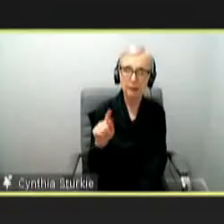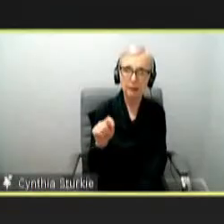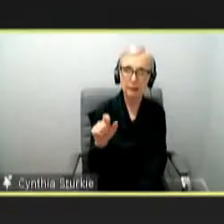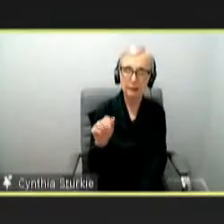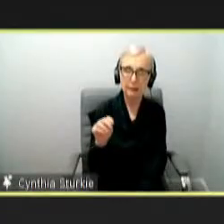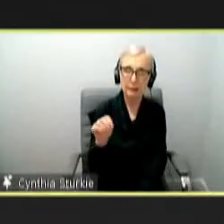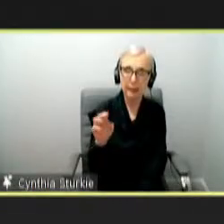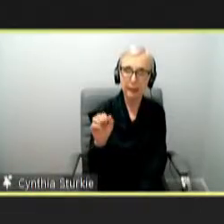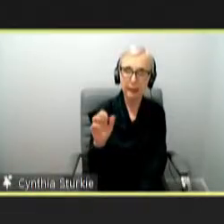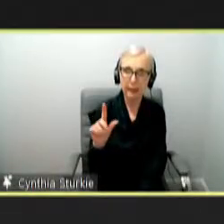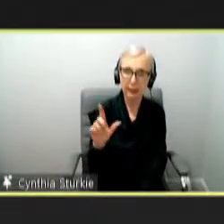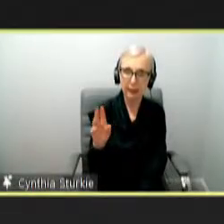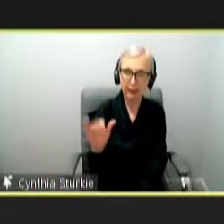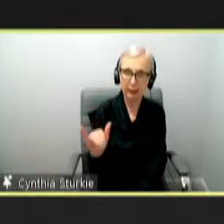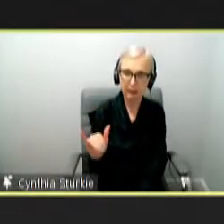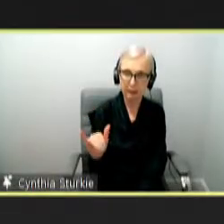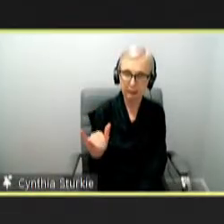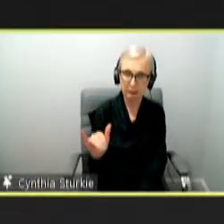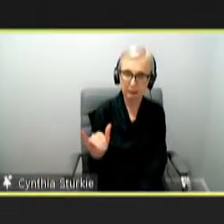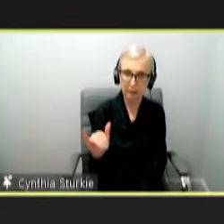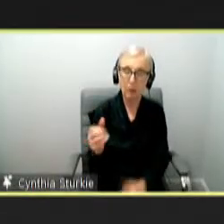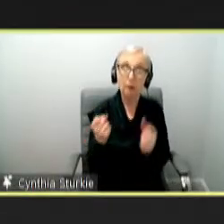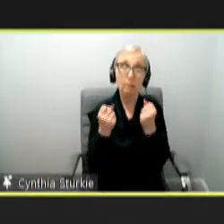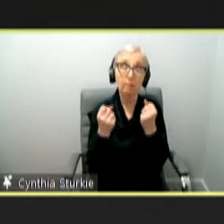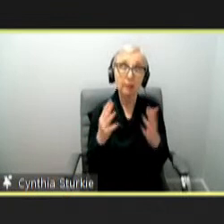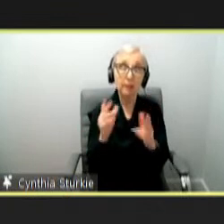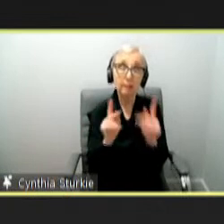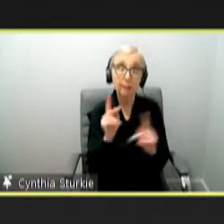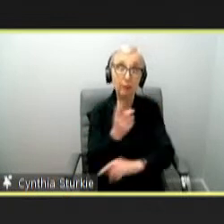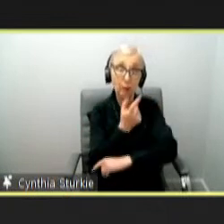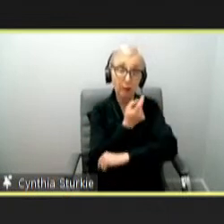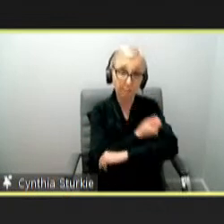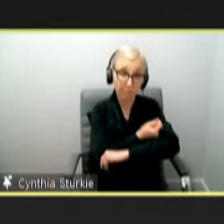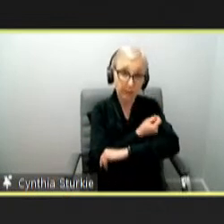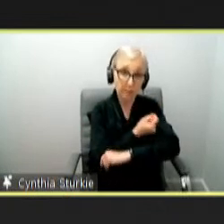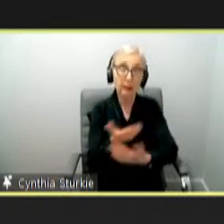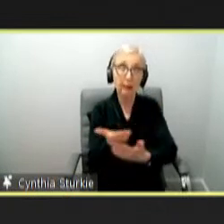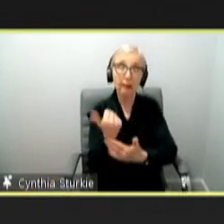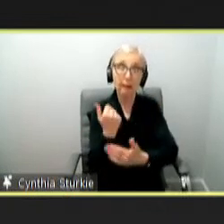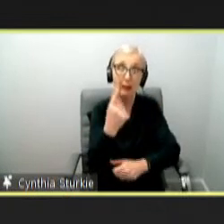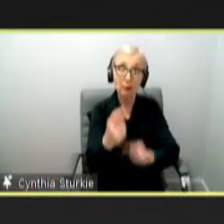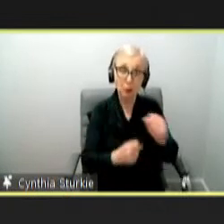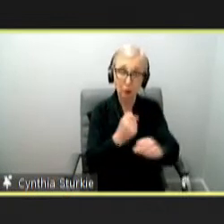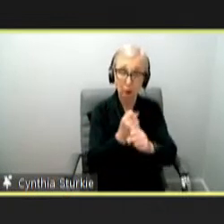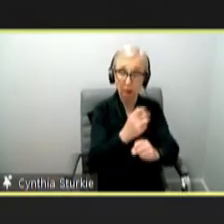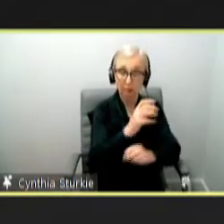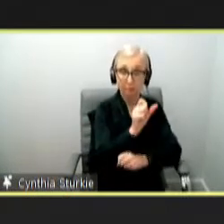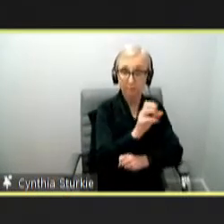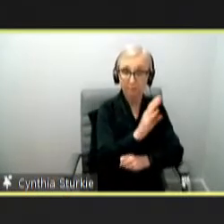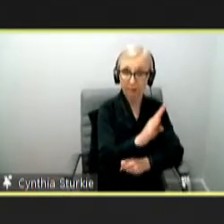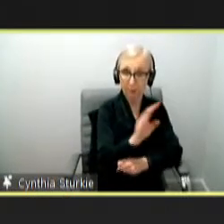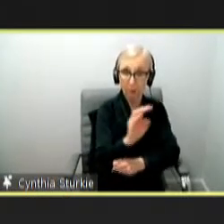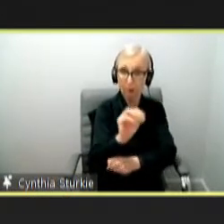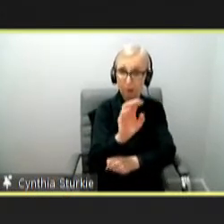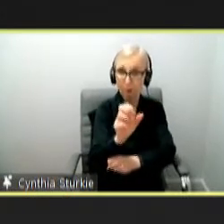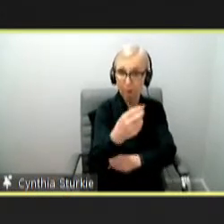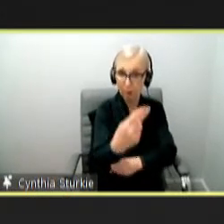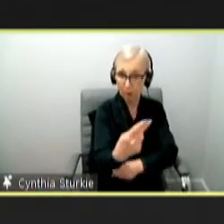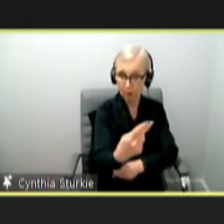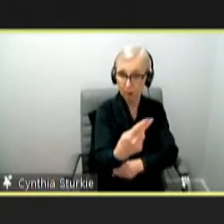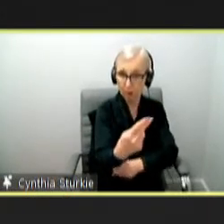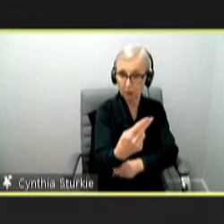Hi. We had an awful lot of people who got vaccinated last year in February and March. We're coming up on a time when those people